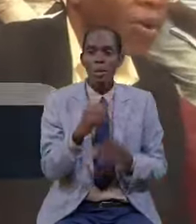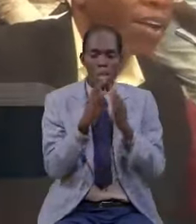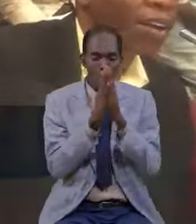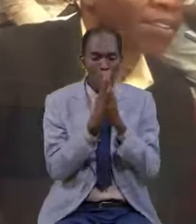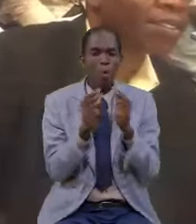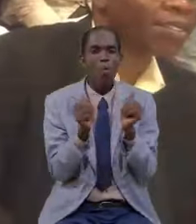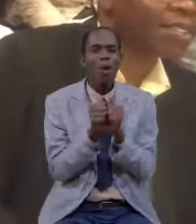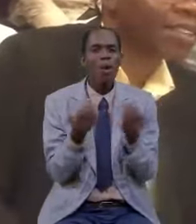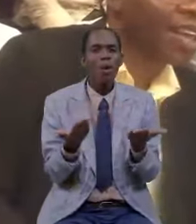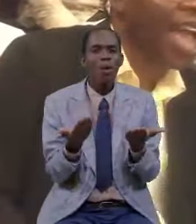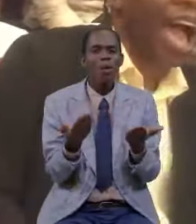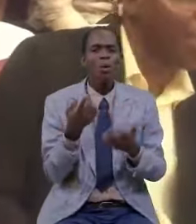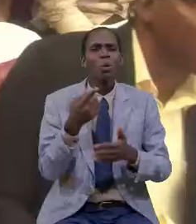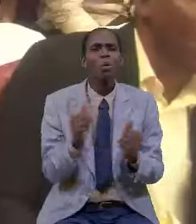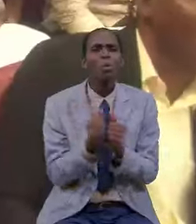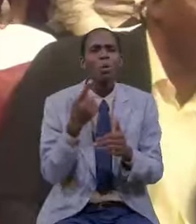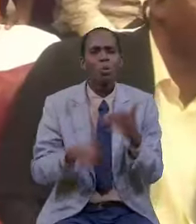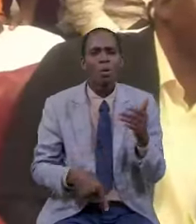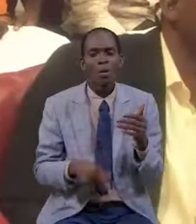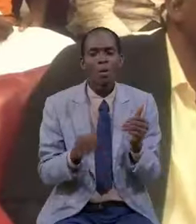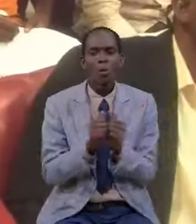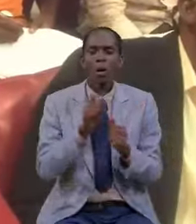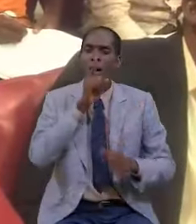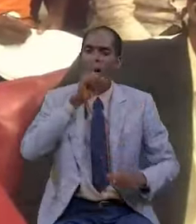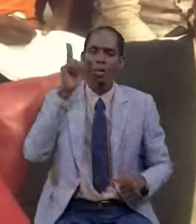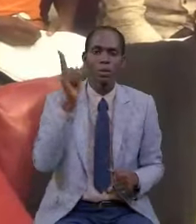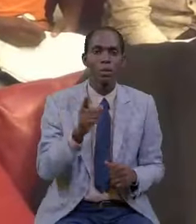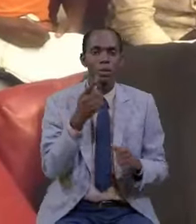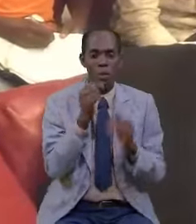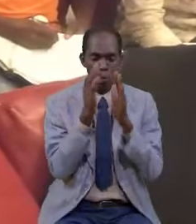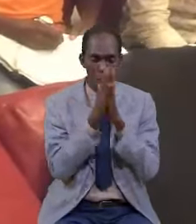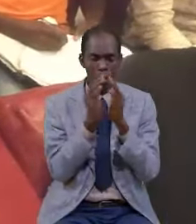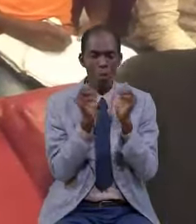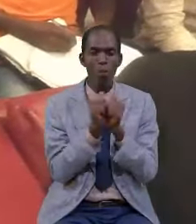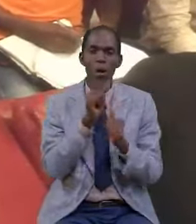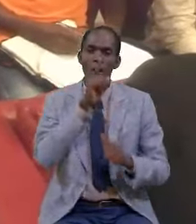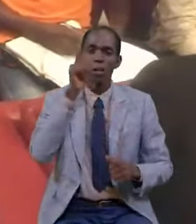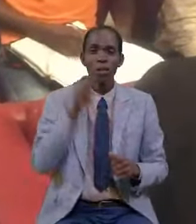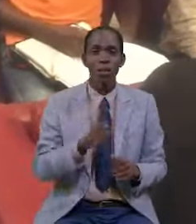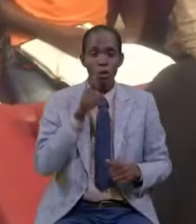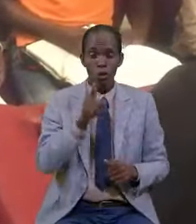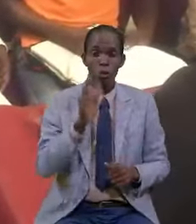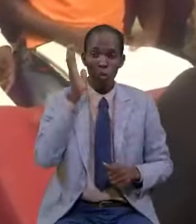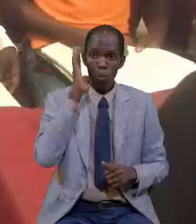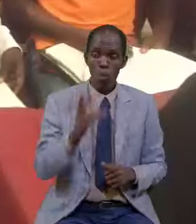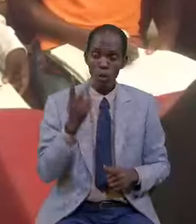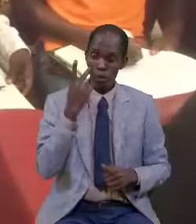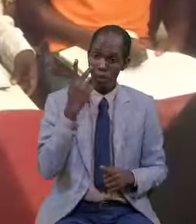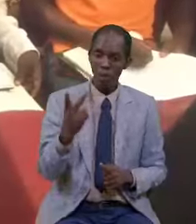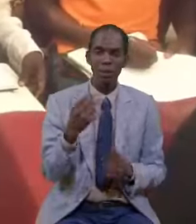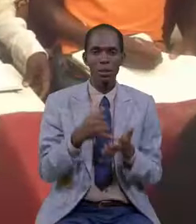ways tell me tell me the prayer ways Assurance you will see in your